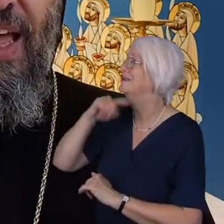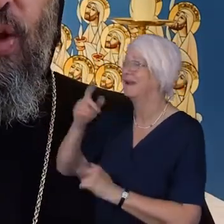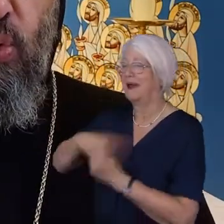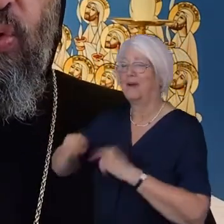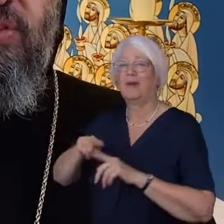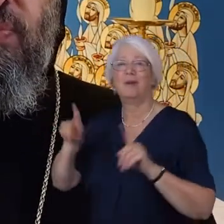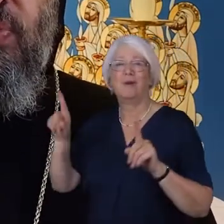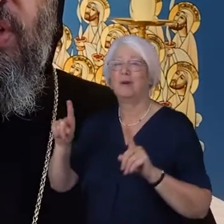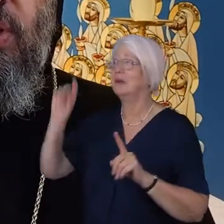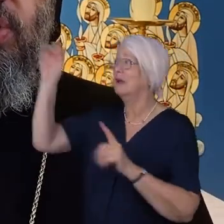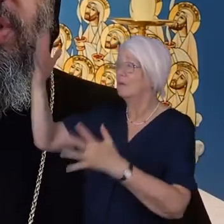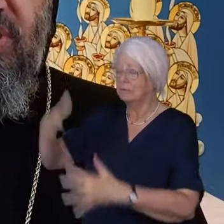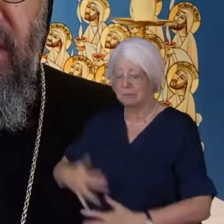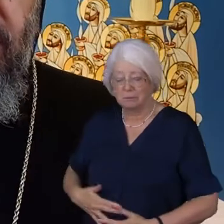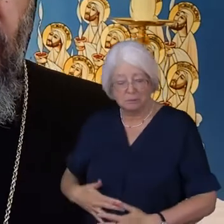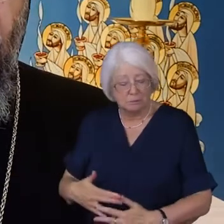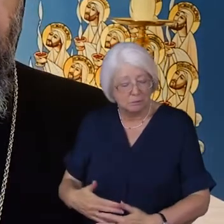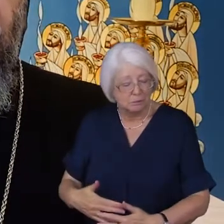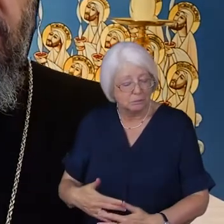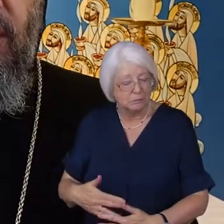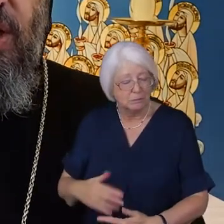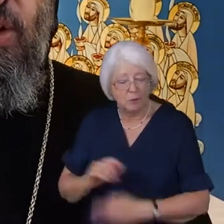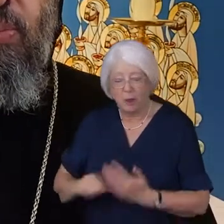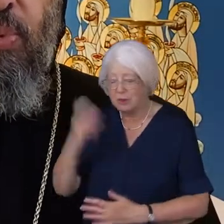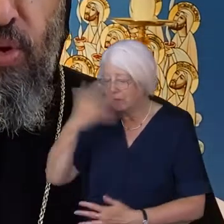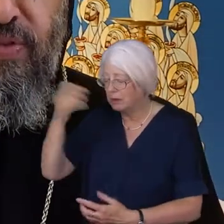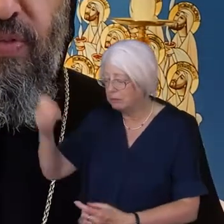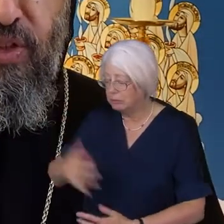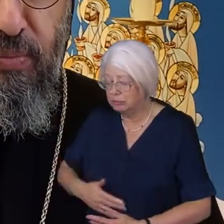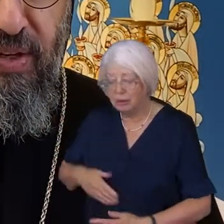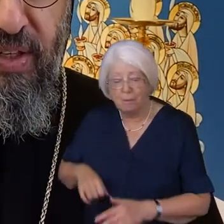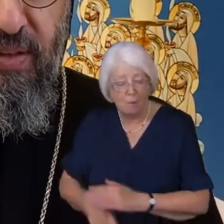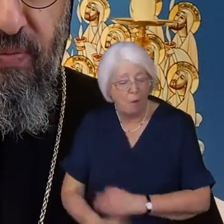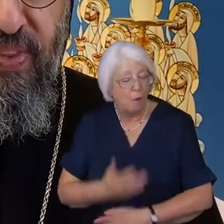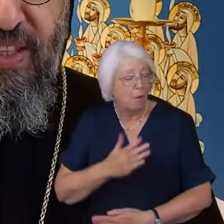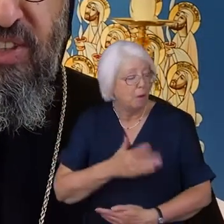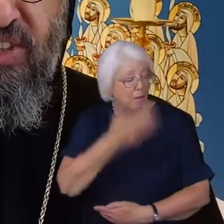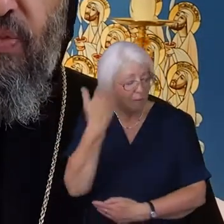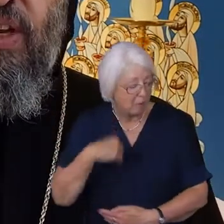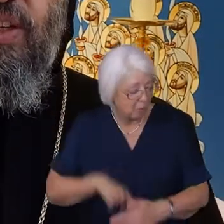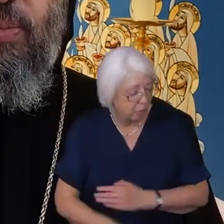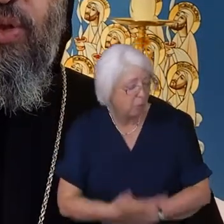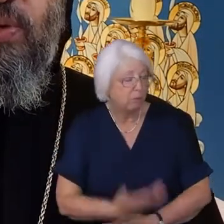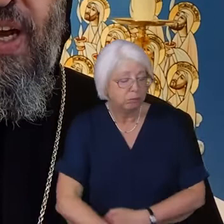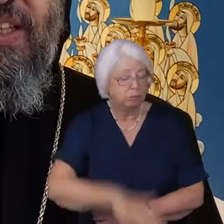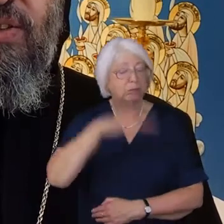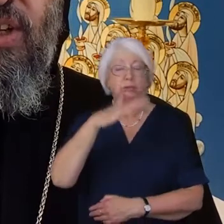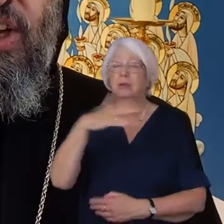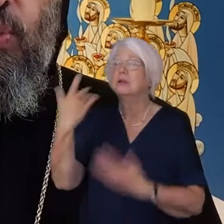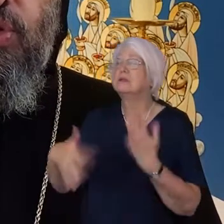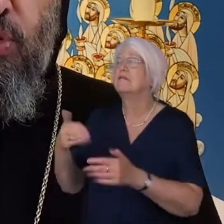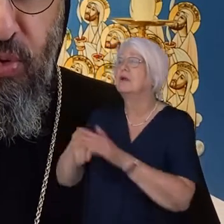Son, our Lord, who was conceived of the Holy Spirit, born of the Virgin Mary, suffered under Pontius